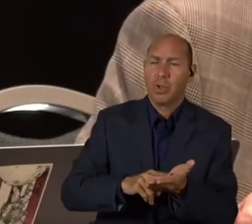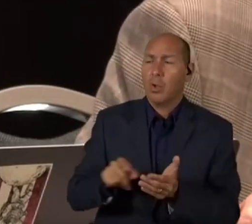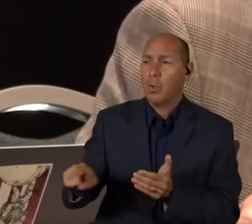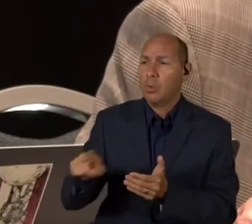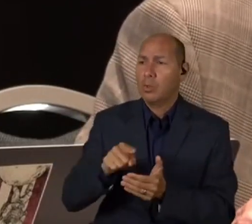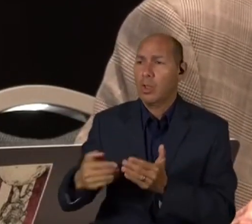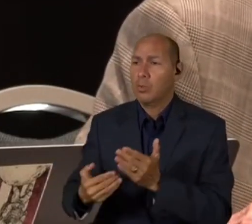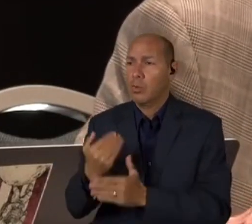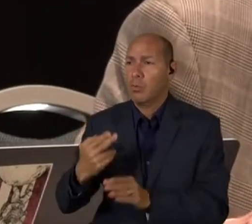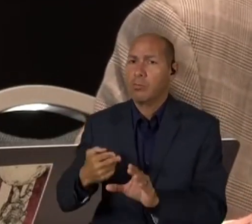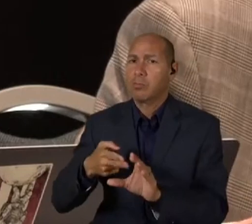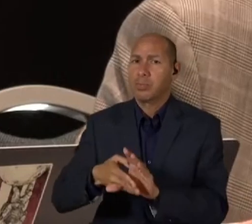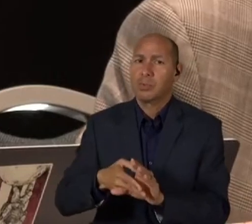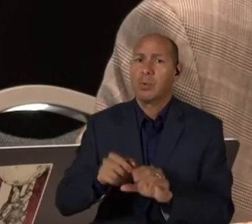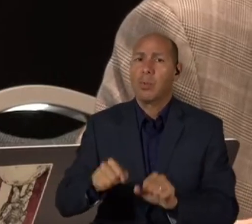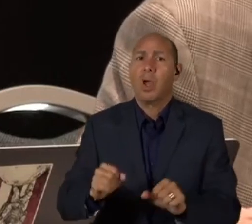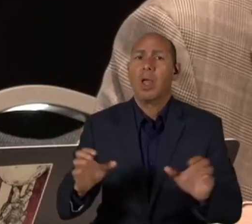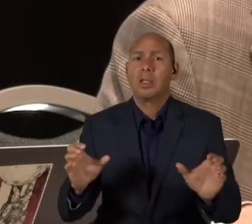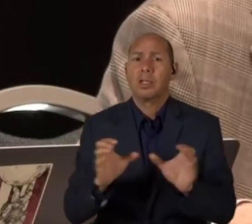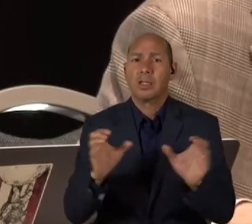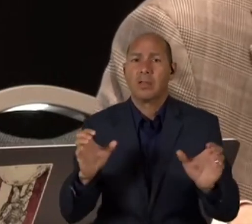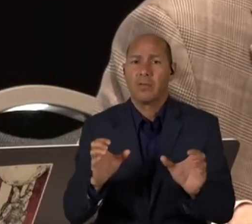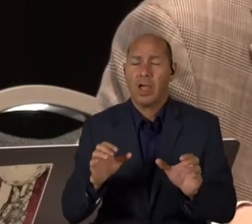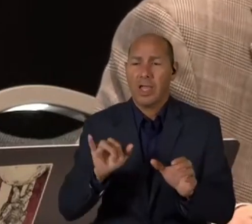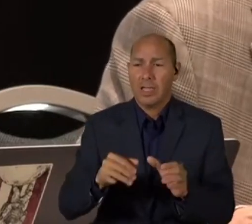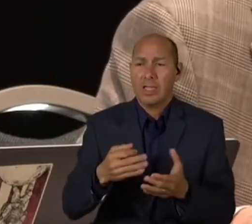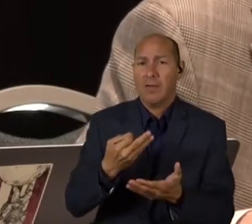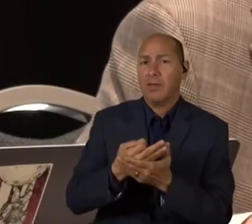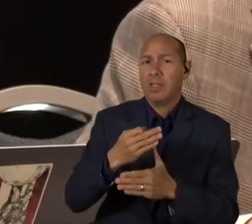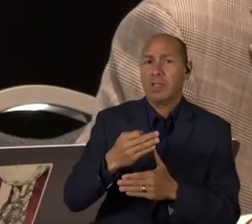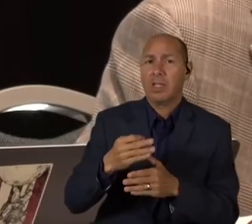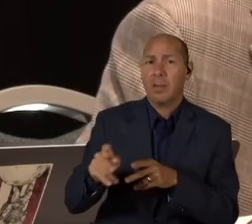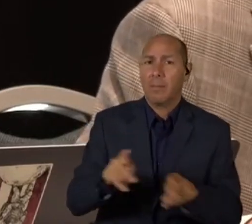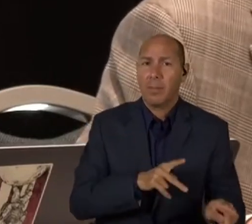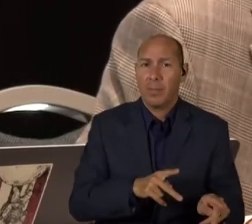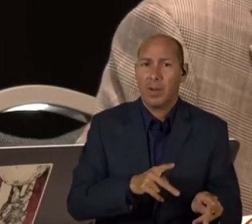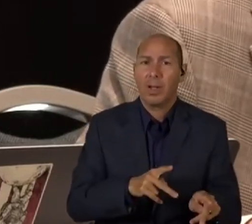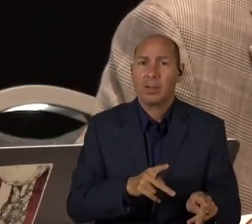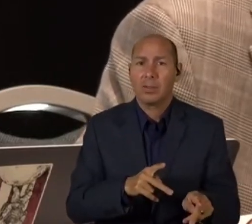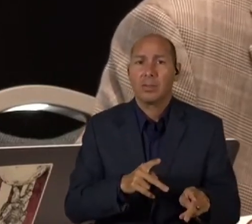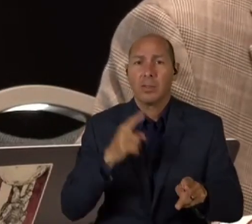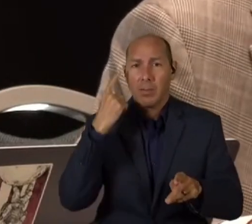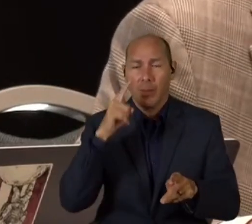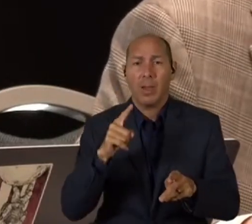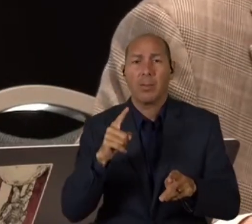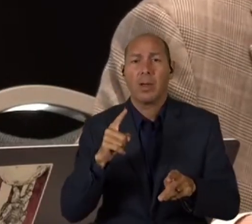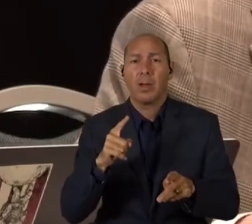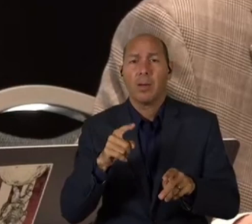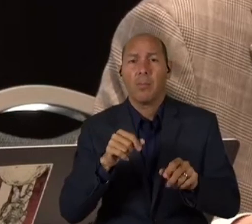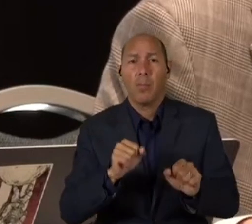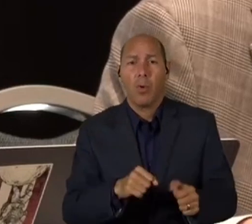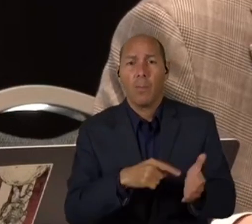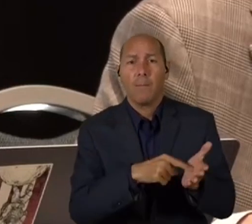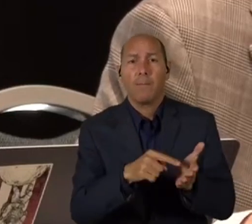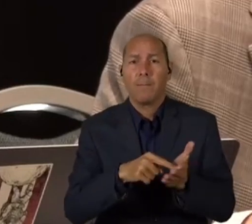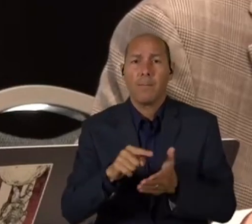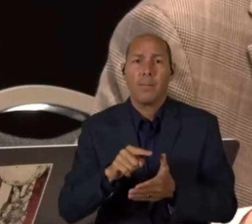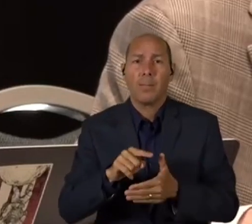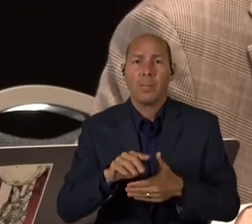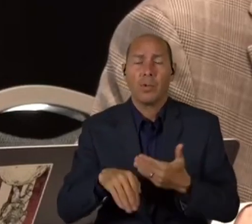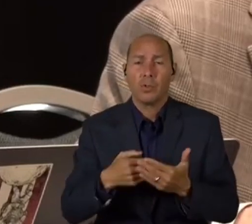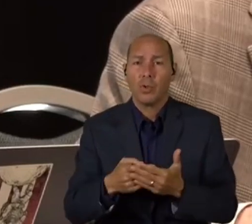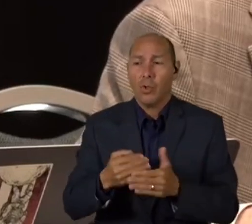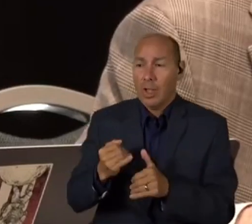could certify as a compliant fiscal plan, legislators introduced a group of bills in the final days of the legislative